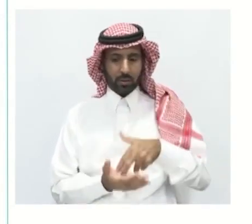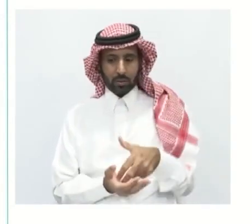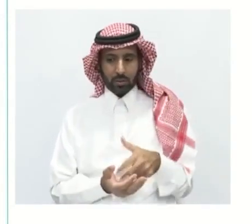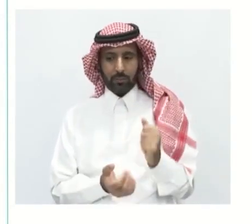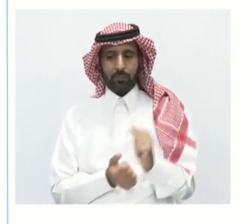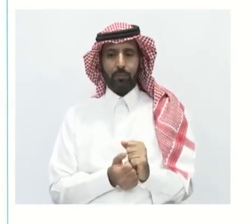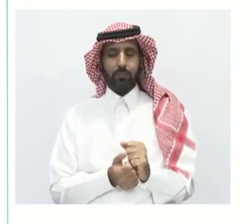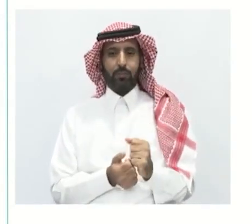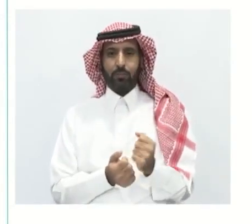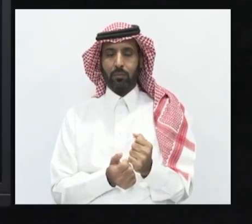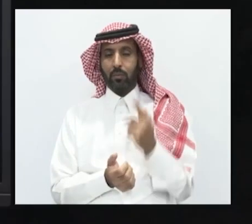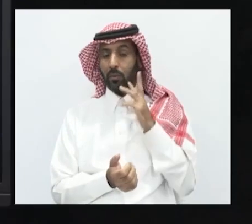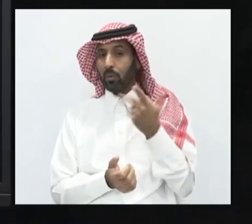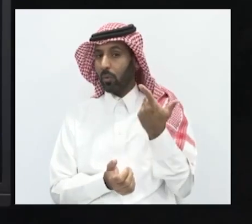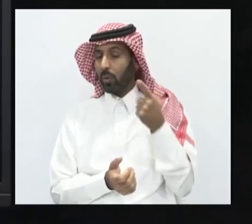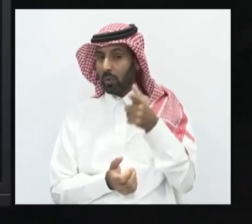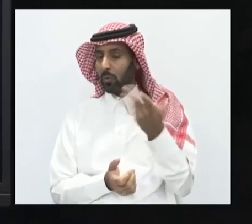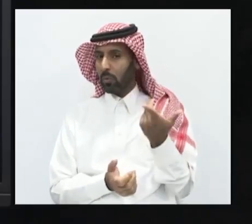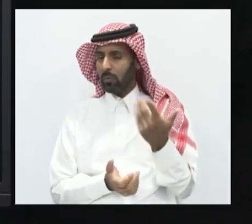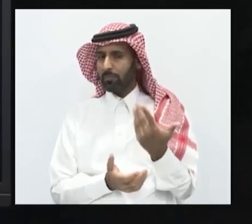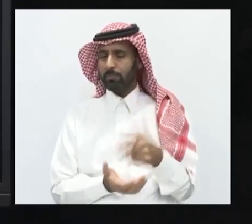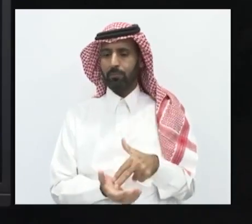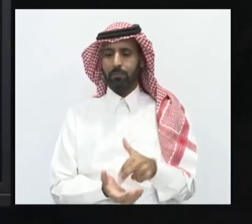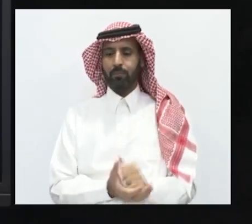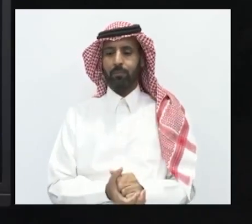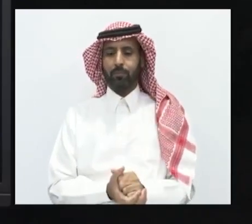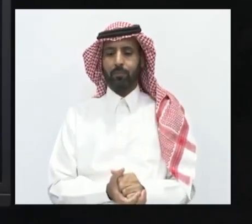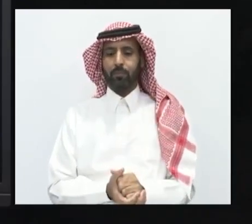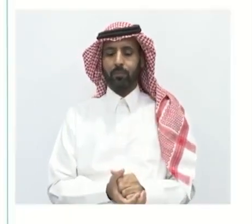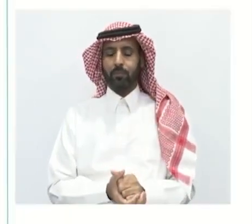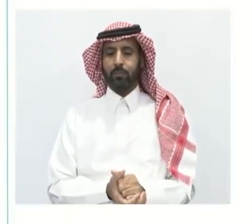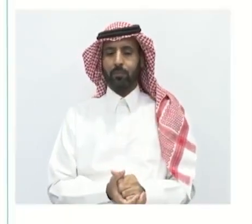example. When you were younger, what were you afraid of?